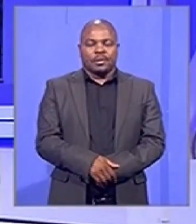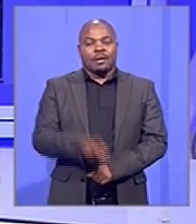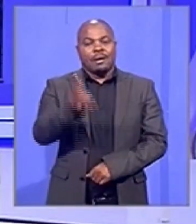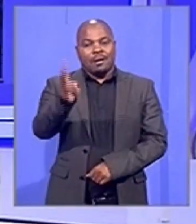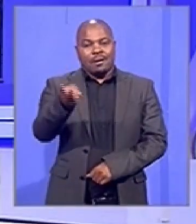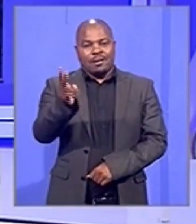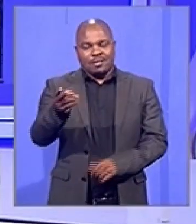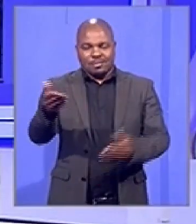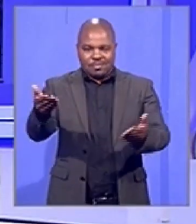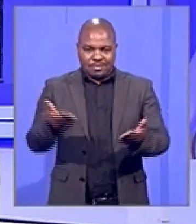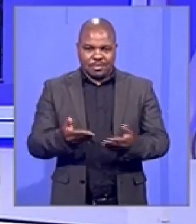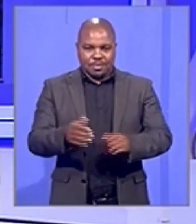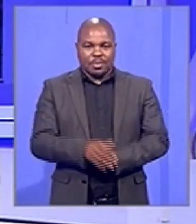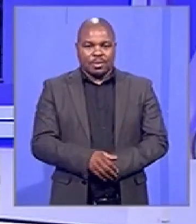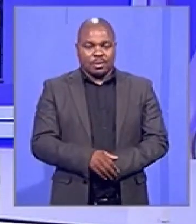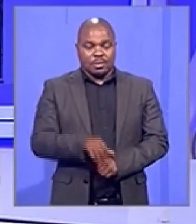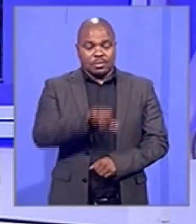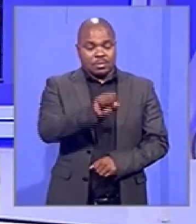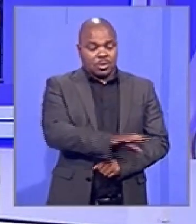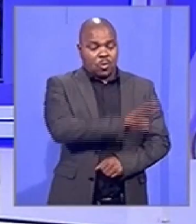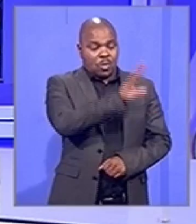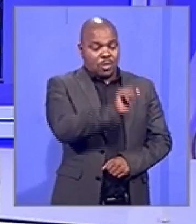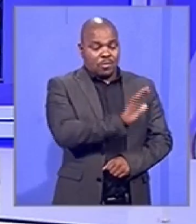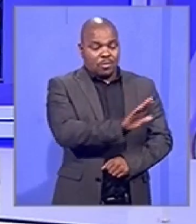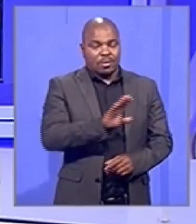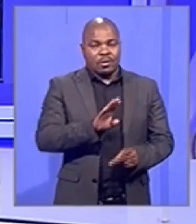Harbero amohele mmohi mmuso wa Afrika Borwa